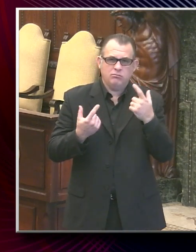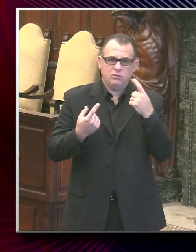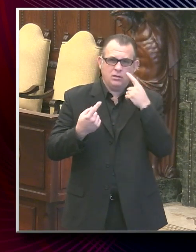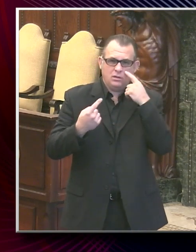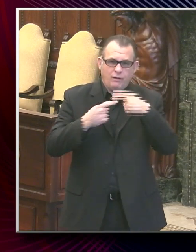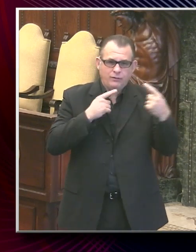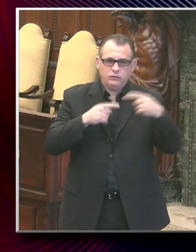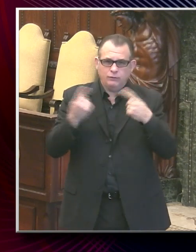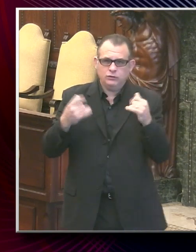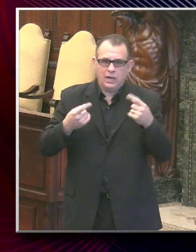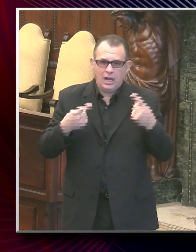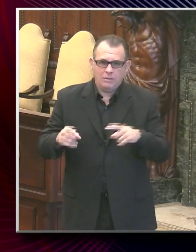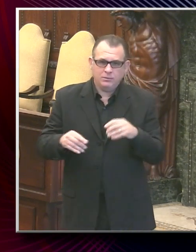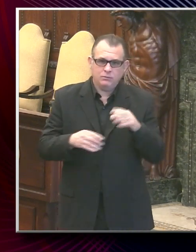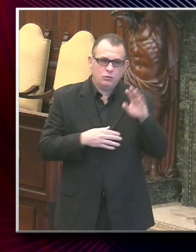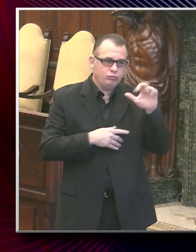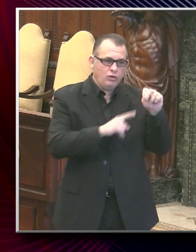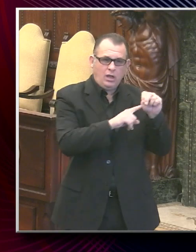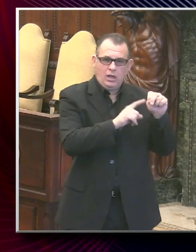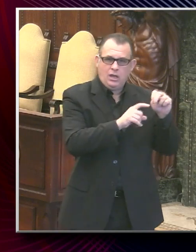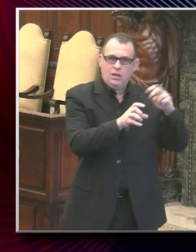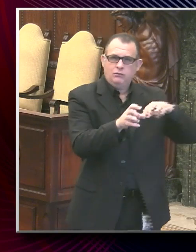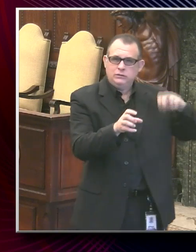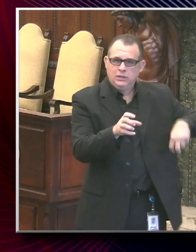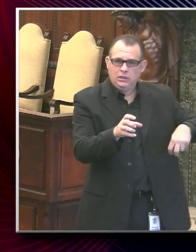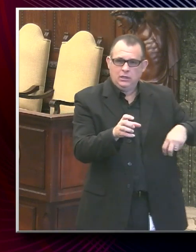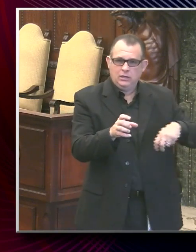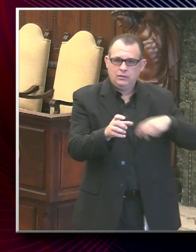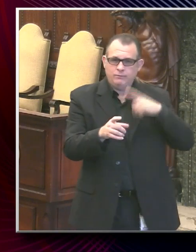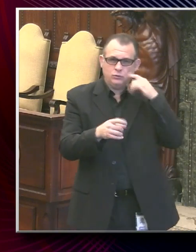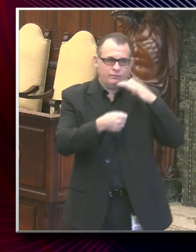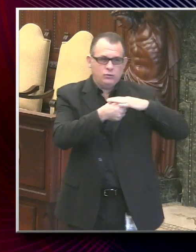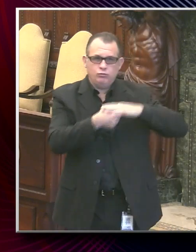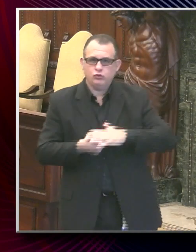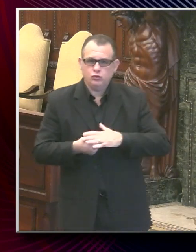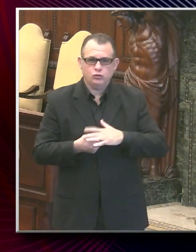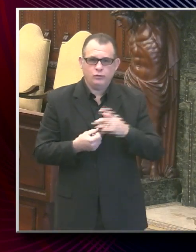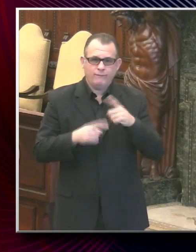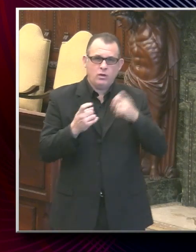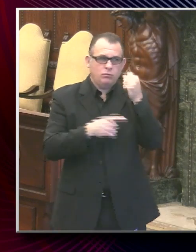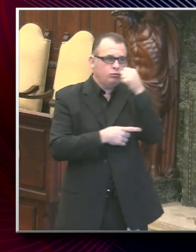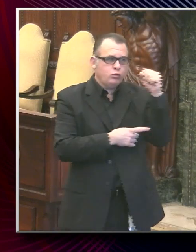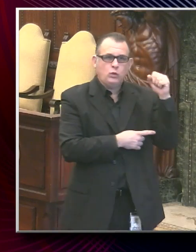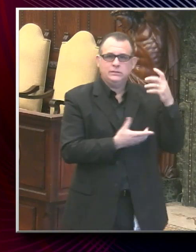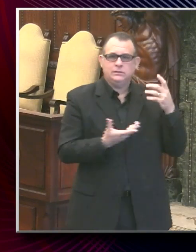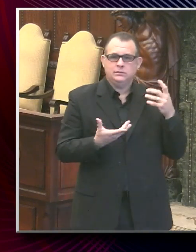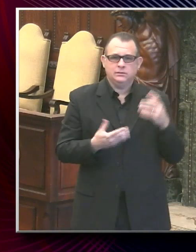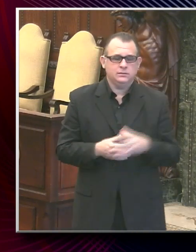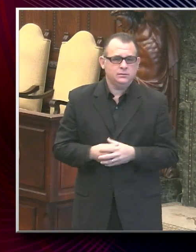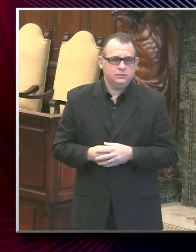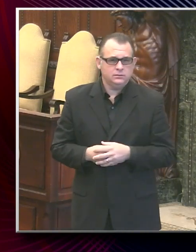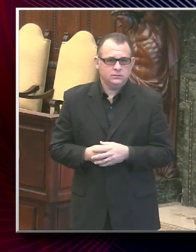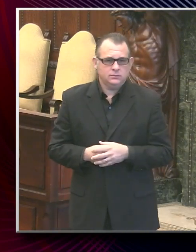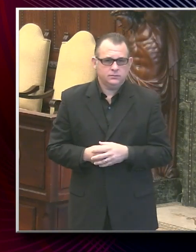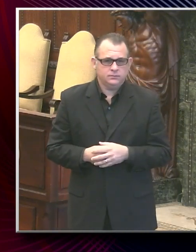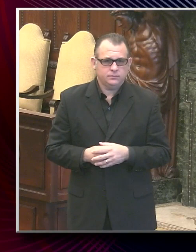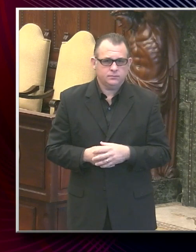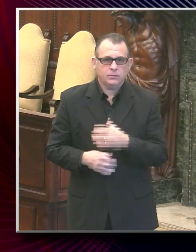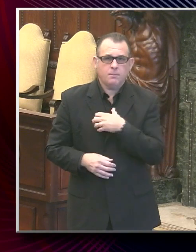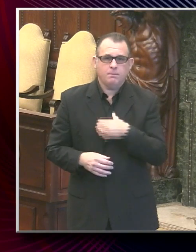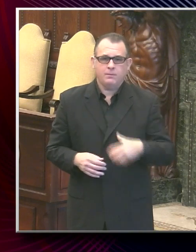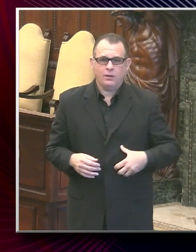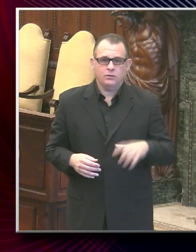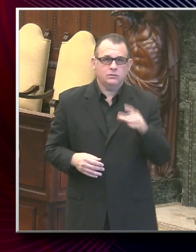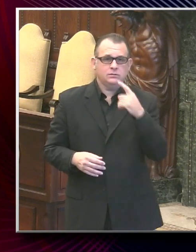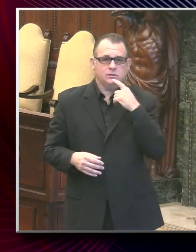to the pressure over the decisions that were made during the days of public protests. Well, the press will be wrong about that decision.